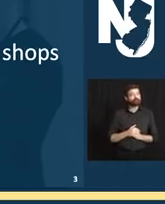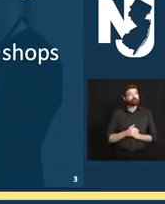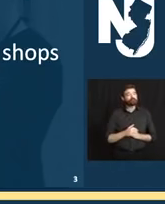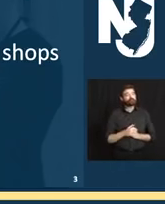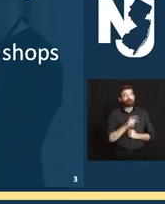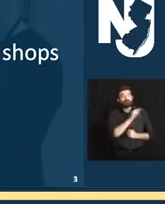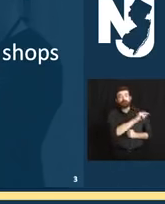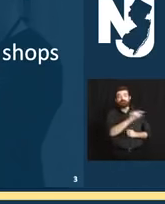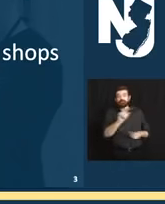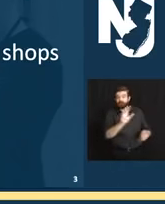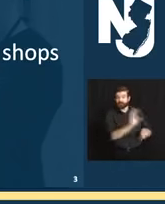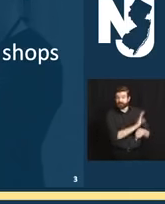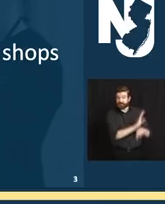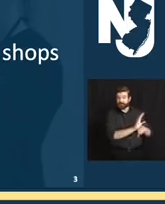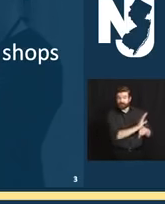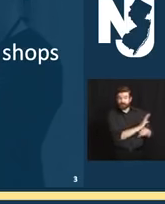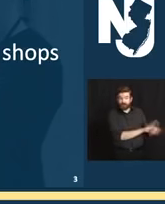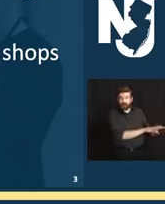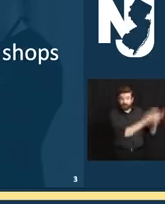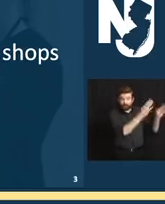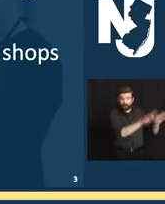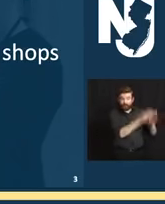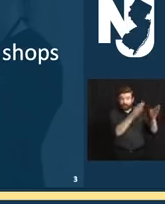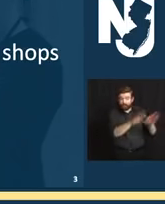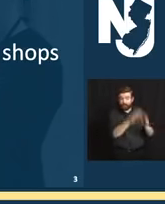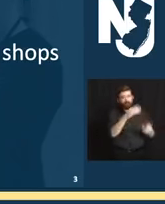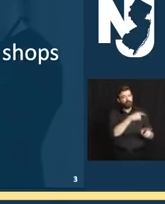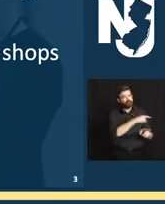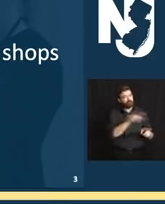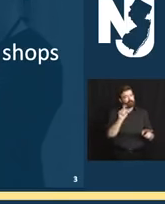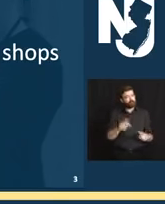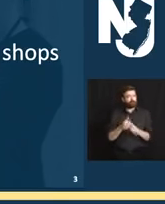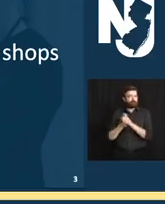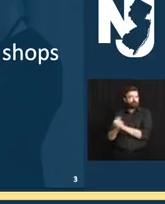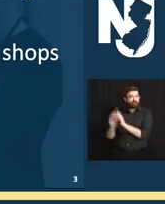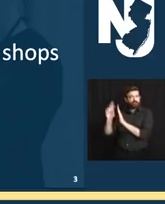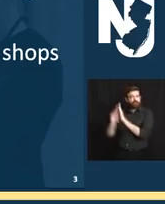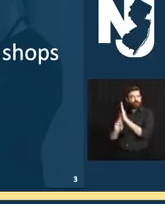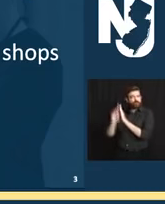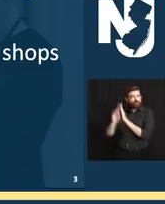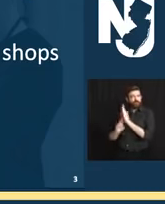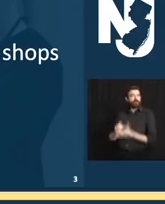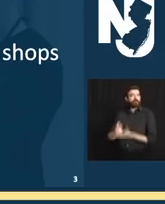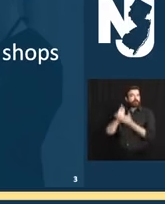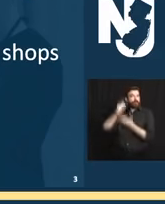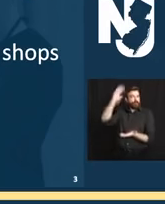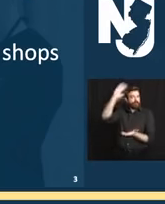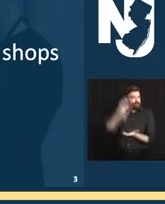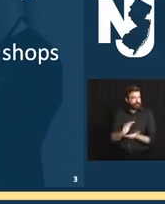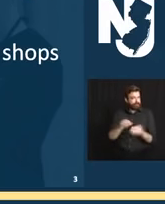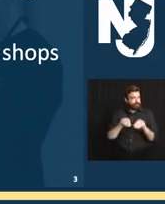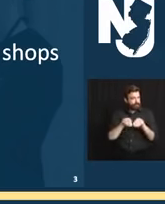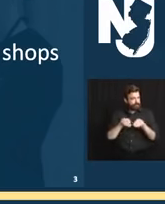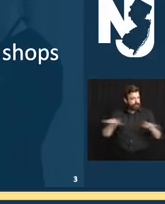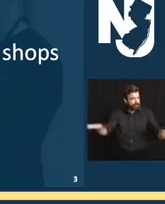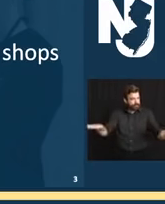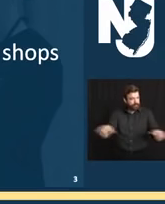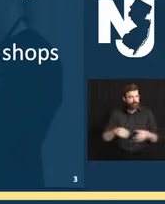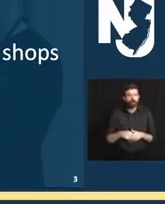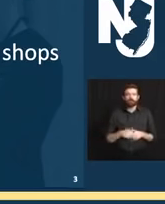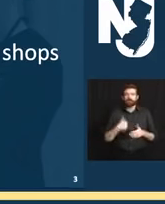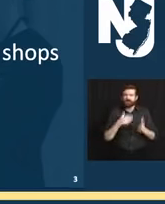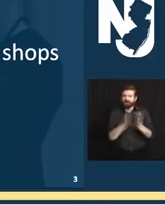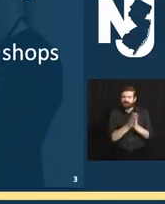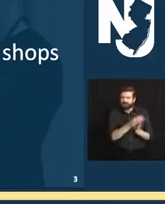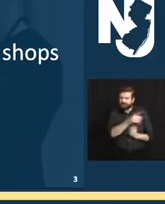exposure to COVID-19. And we ask you to take every precaution as well. Remember to wear your face covering and to keep your